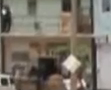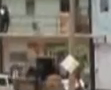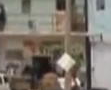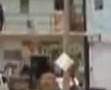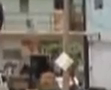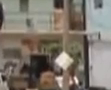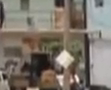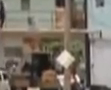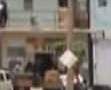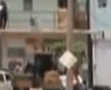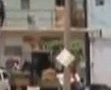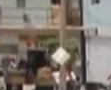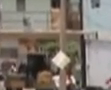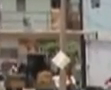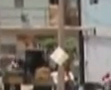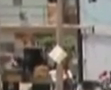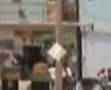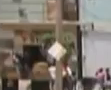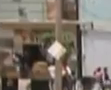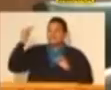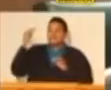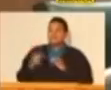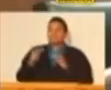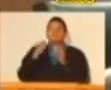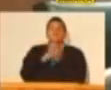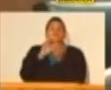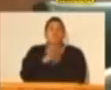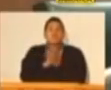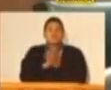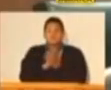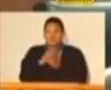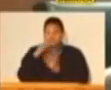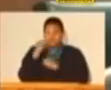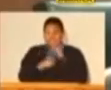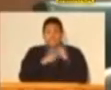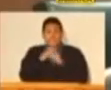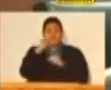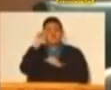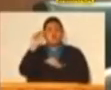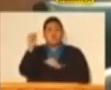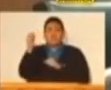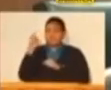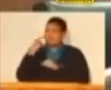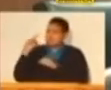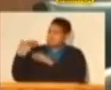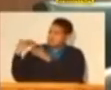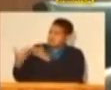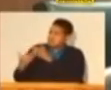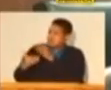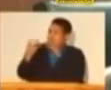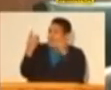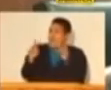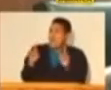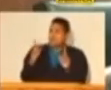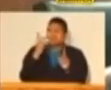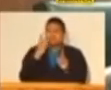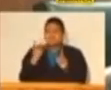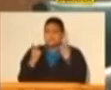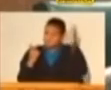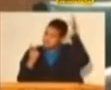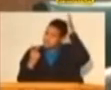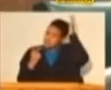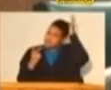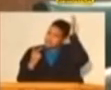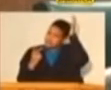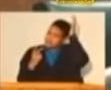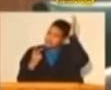Gardens, the mother of all garrisons. In the years since 2010, there has been a creeping